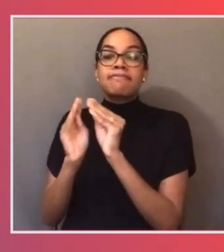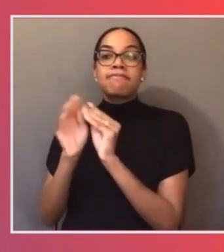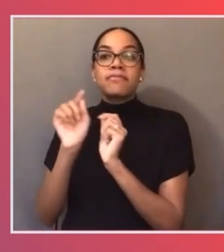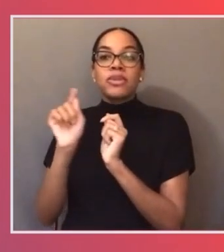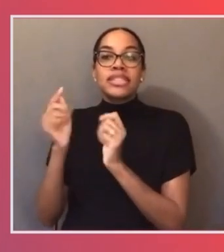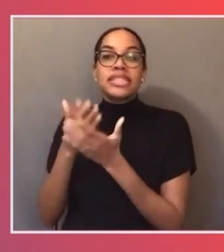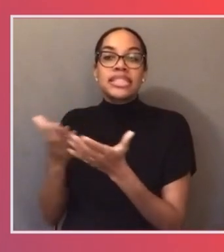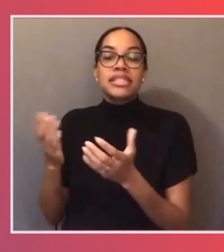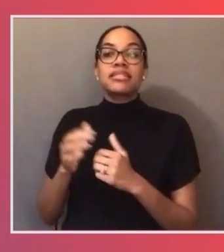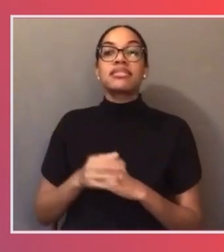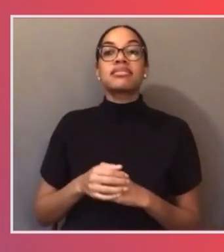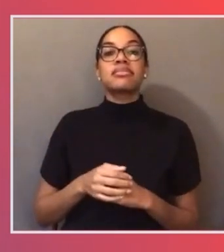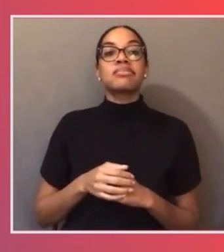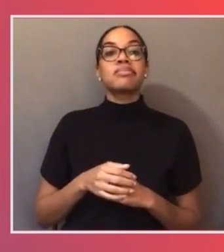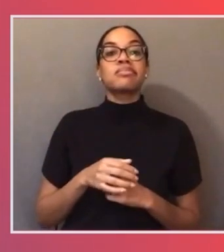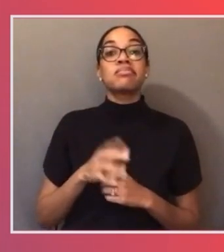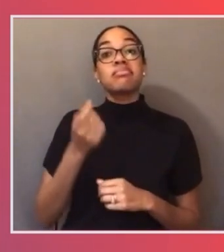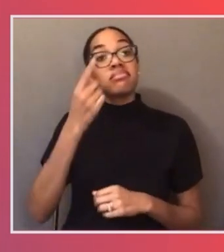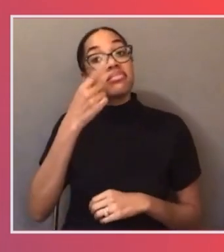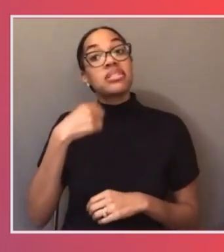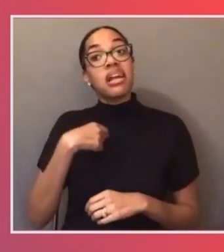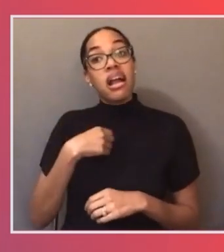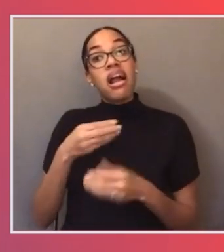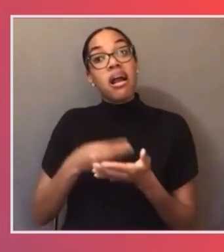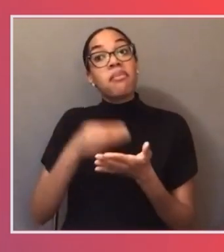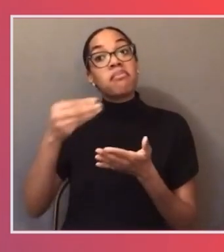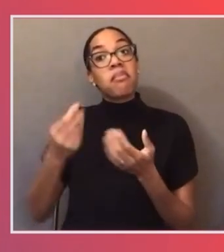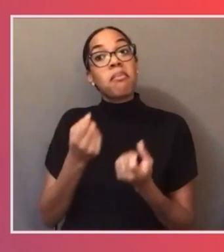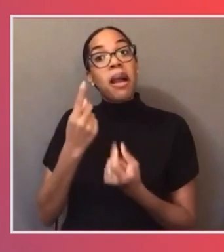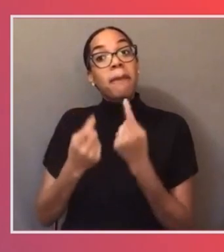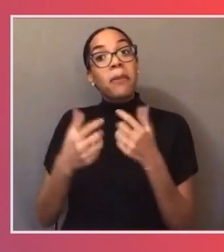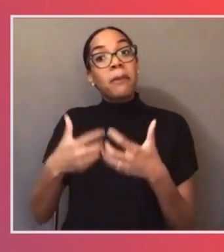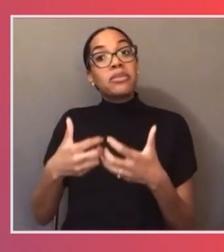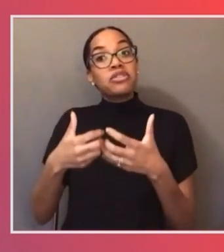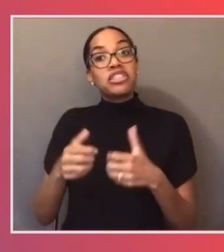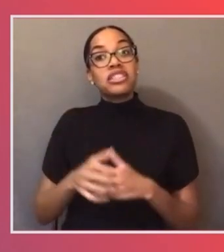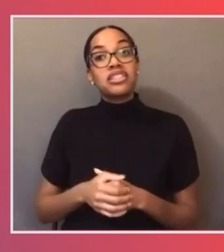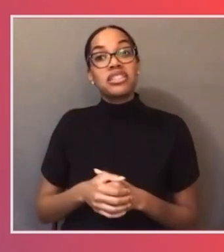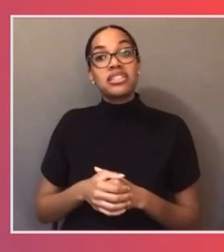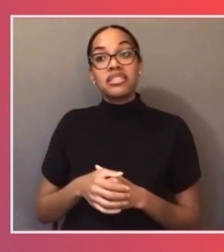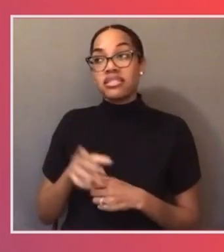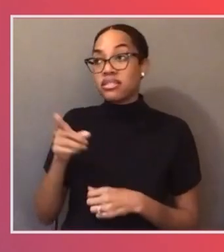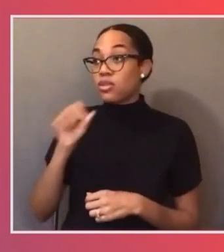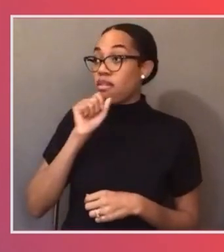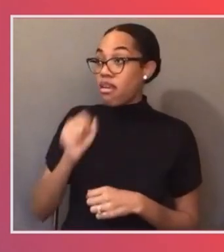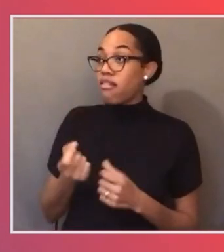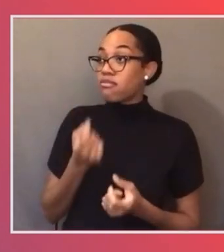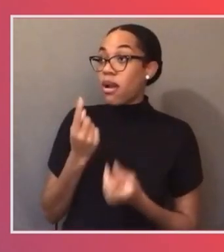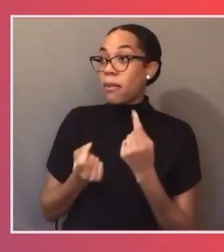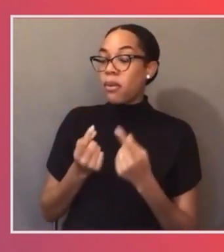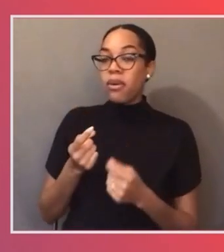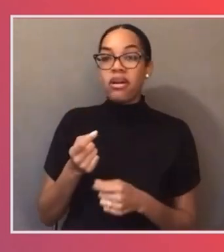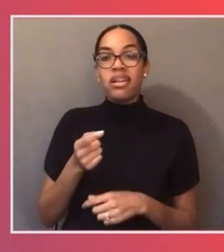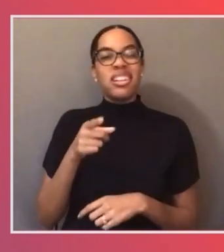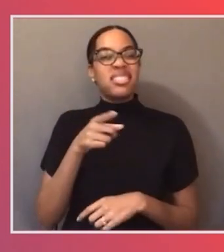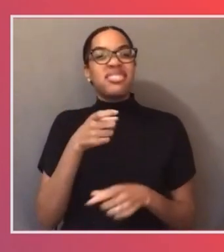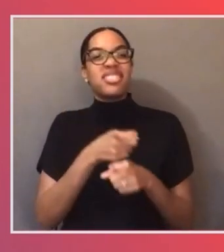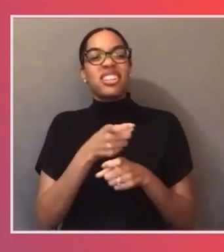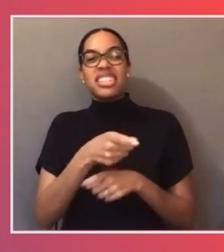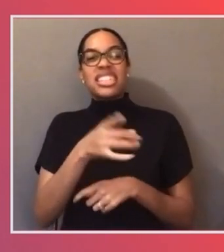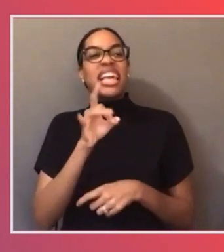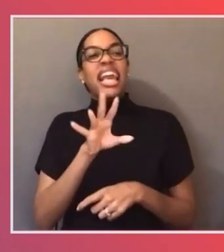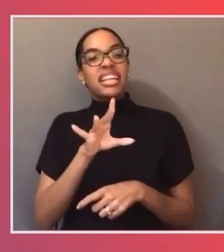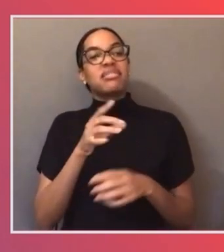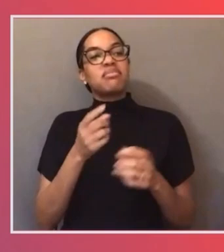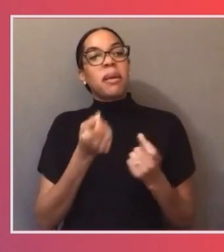You love popcorn? no, I hate Yeah. Oh, it's great. Oh, yeah, it's great. I got one of those old-timey popcorn machines, but it showed